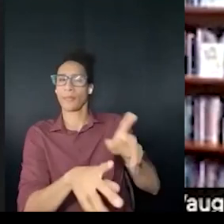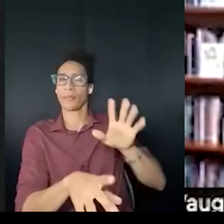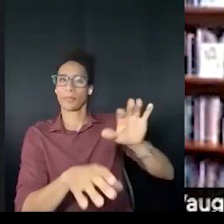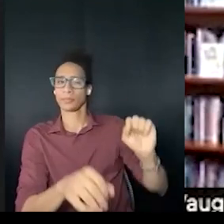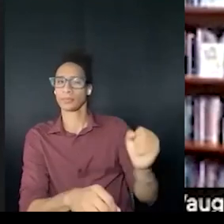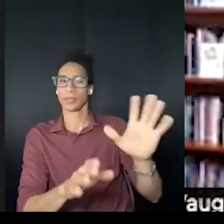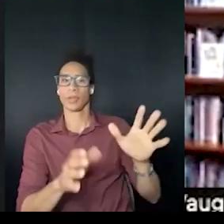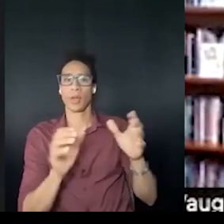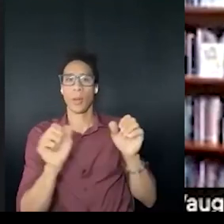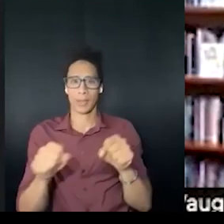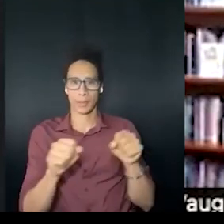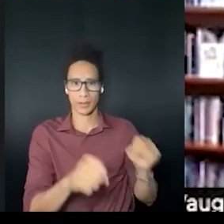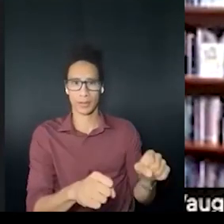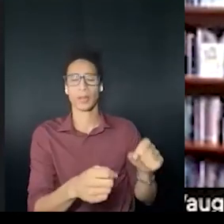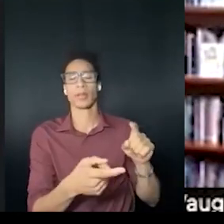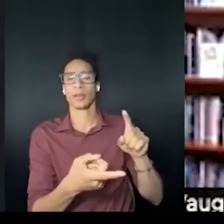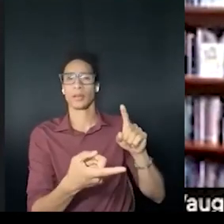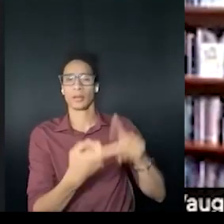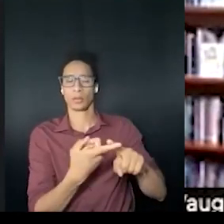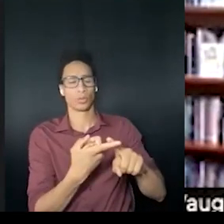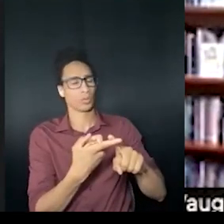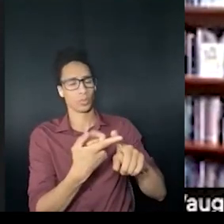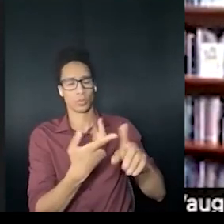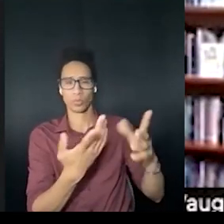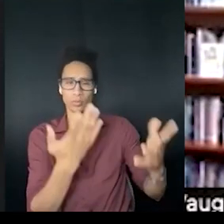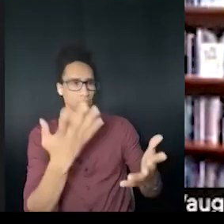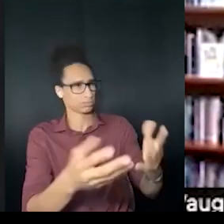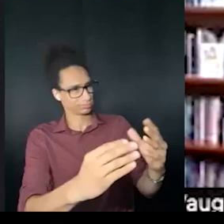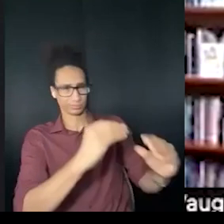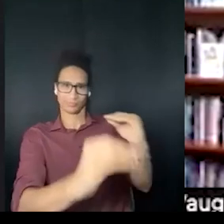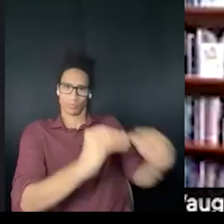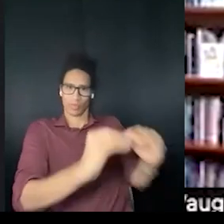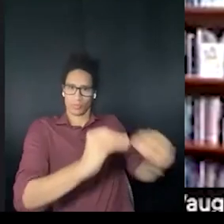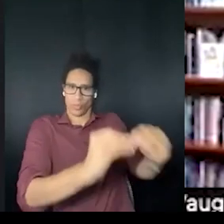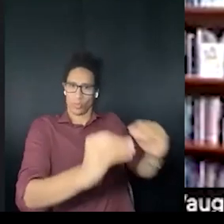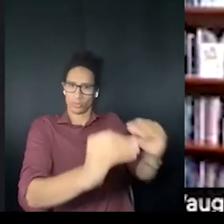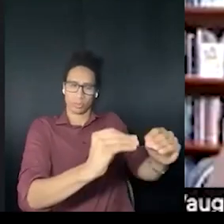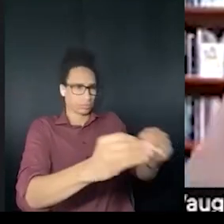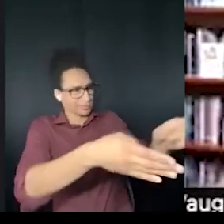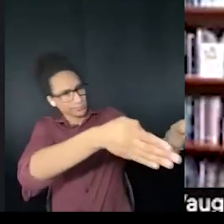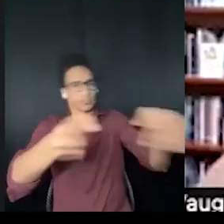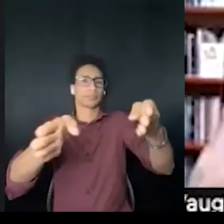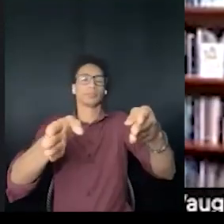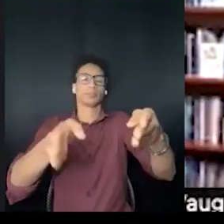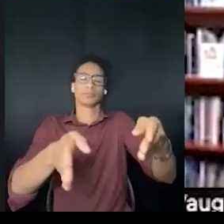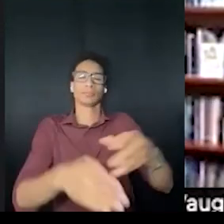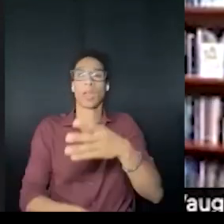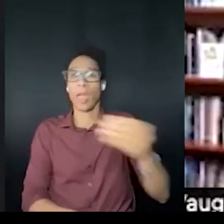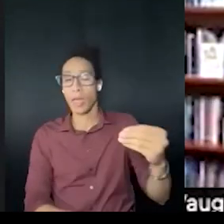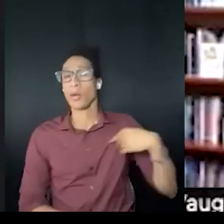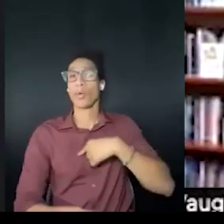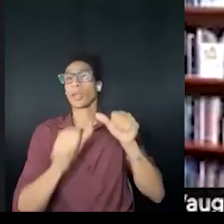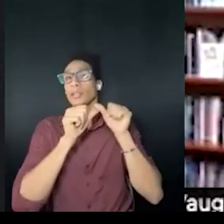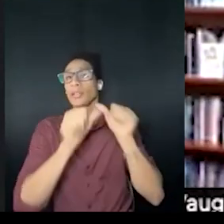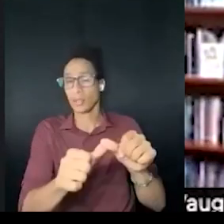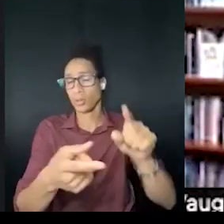know, to get on that journey, you know, and I think to be able to make sure that we continue to hear the